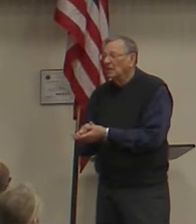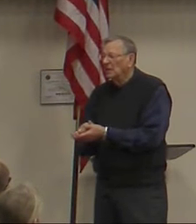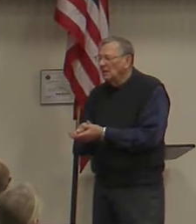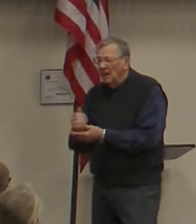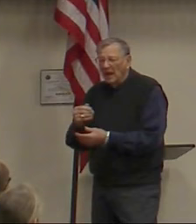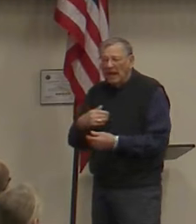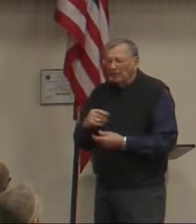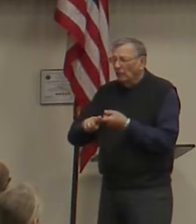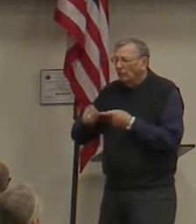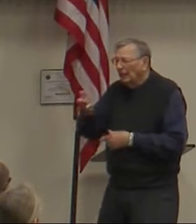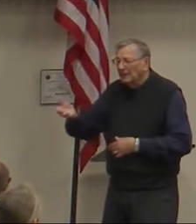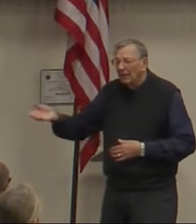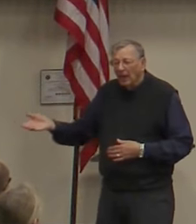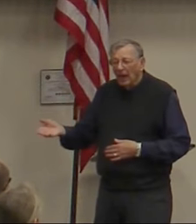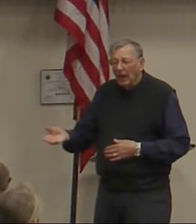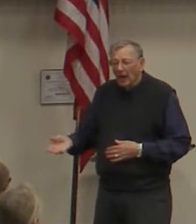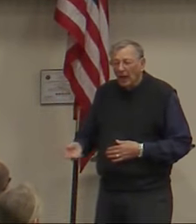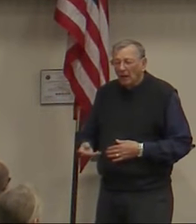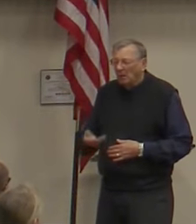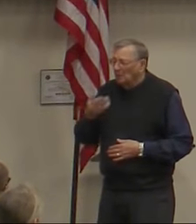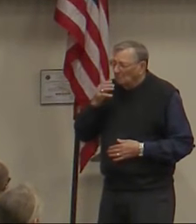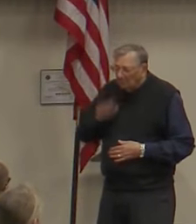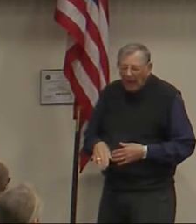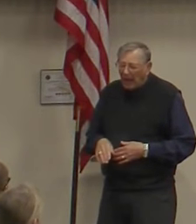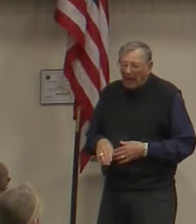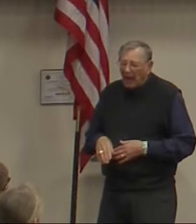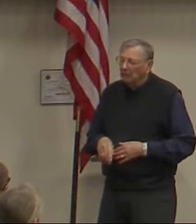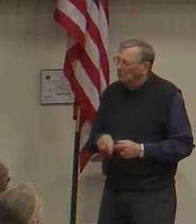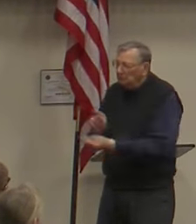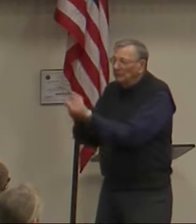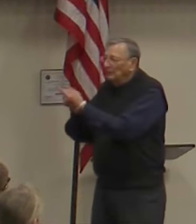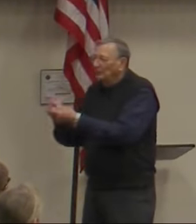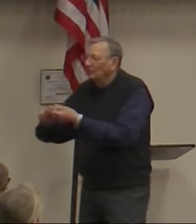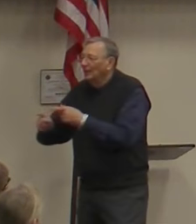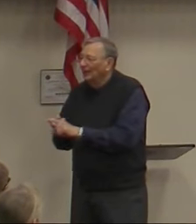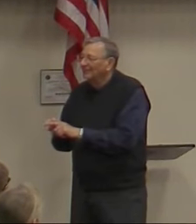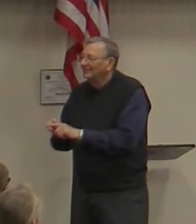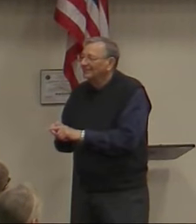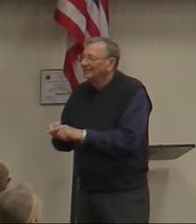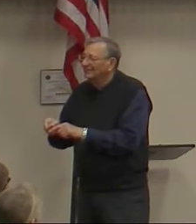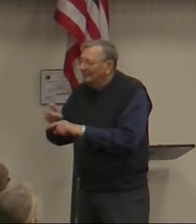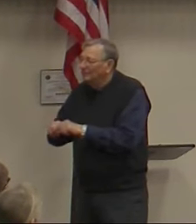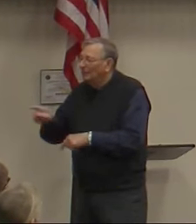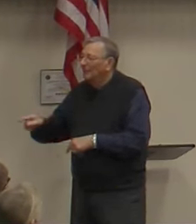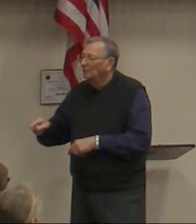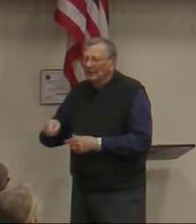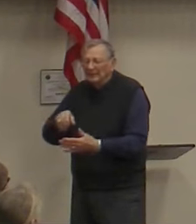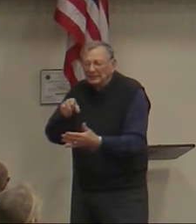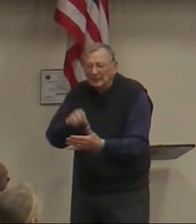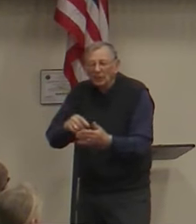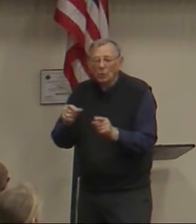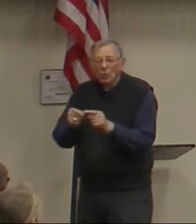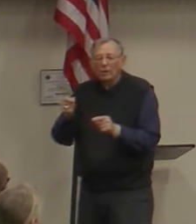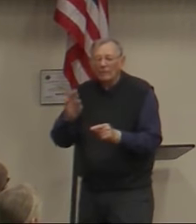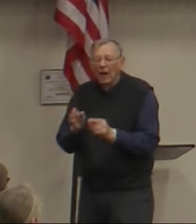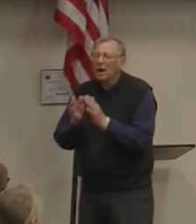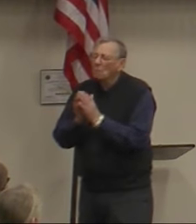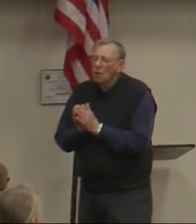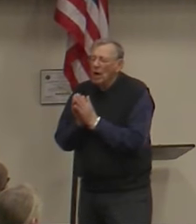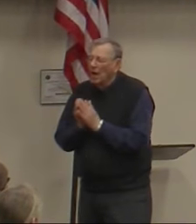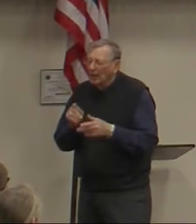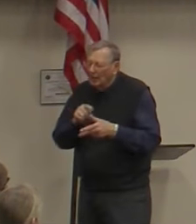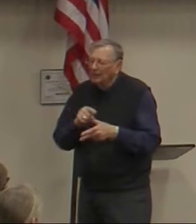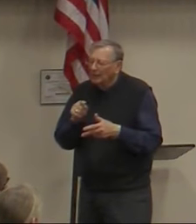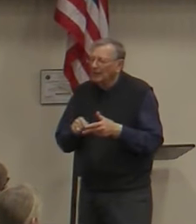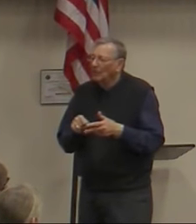up. Be ready to face the battle with others. Be studying the Word of God. Be praying to God, doing all those